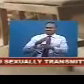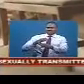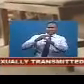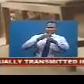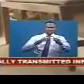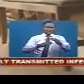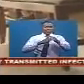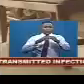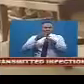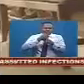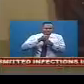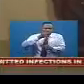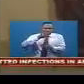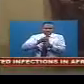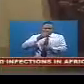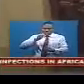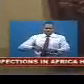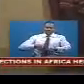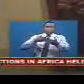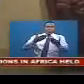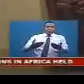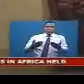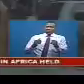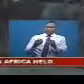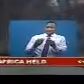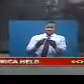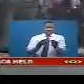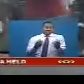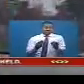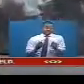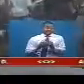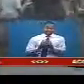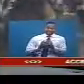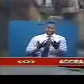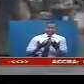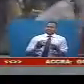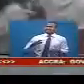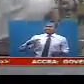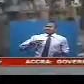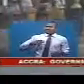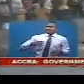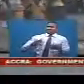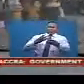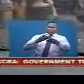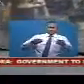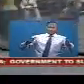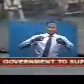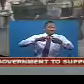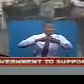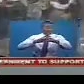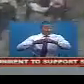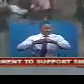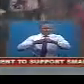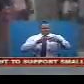prevention of HIV/AIDS to provide possible solutions and also map out effective ways of eradicating the disease. However,